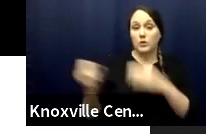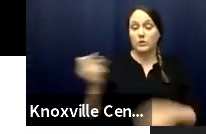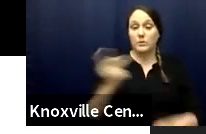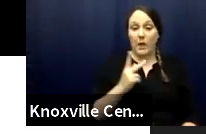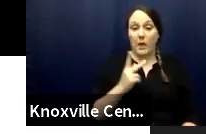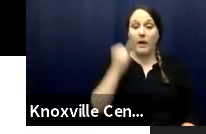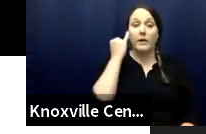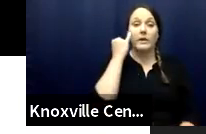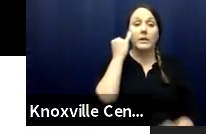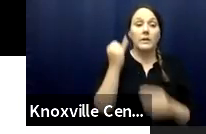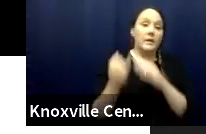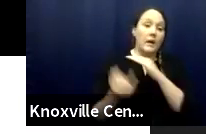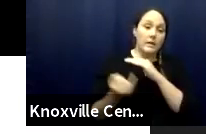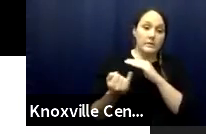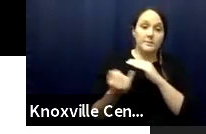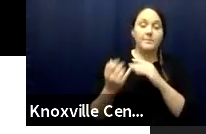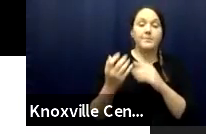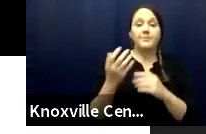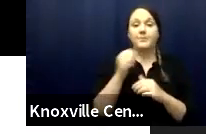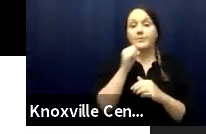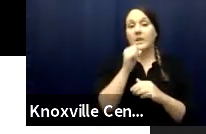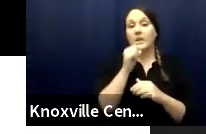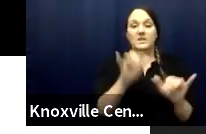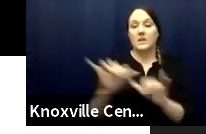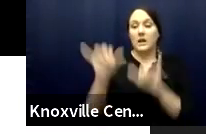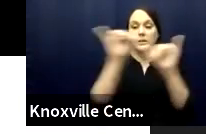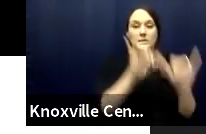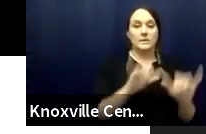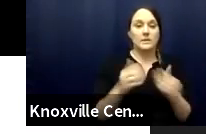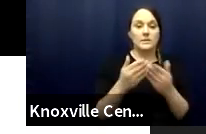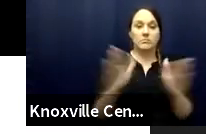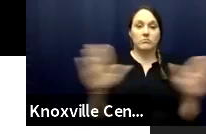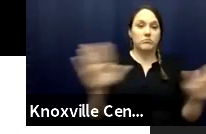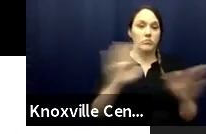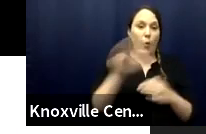isolate, but it's not been consistent across our community.